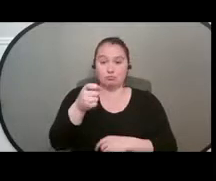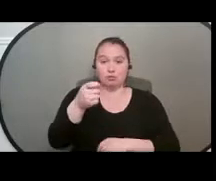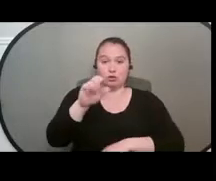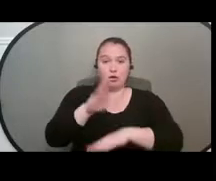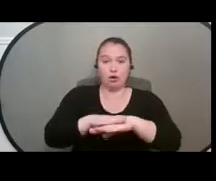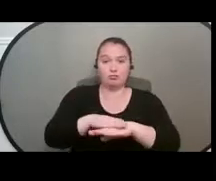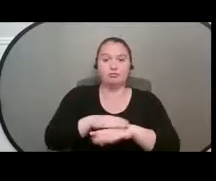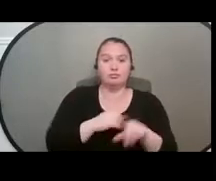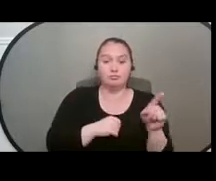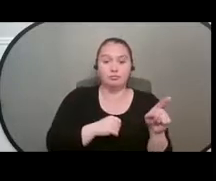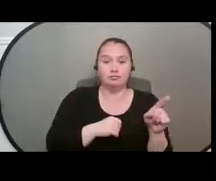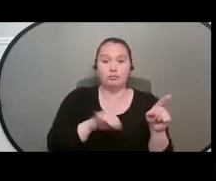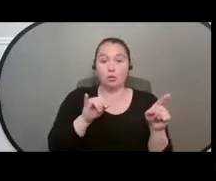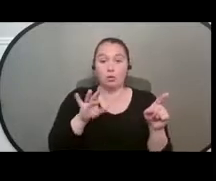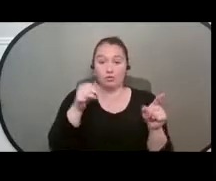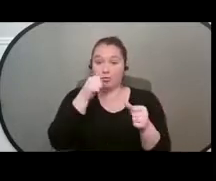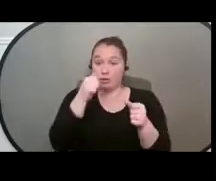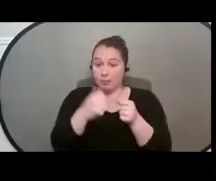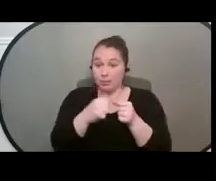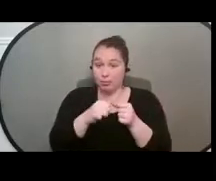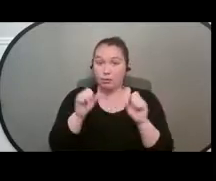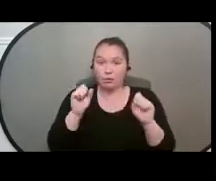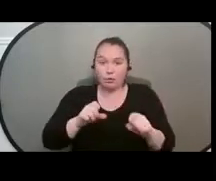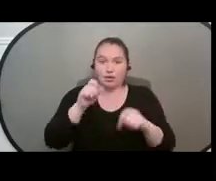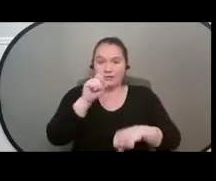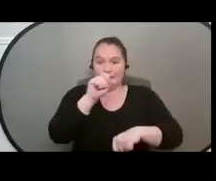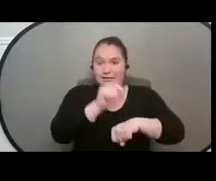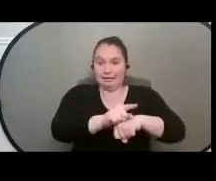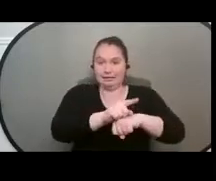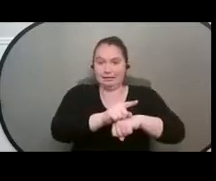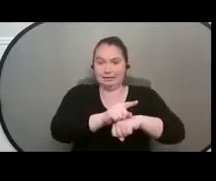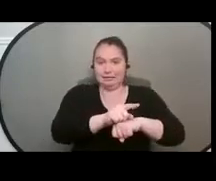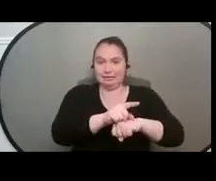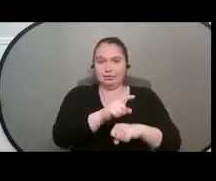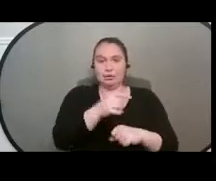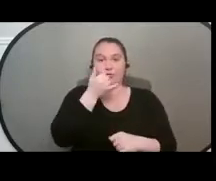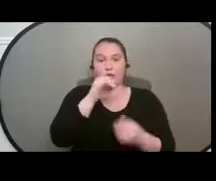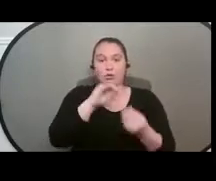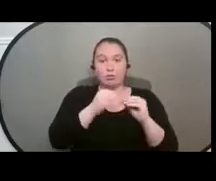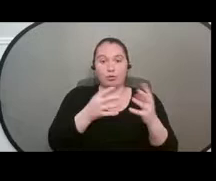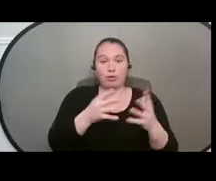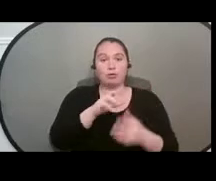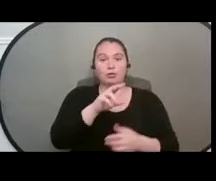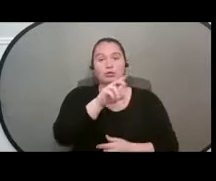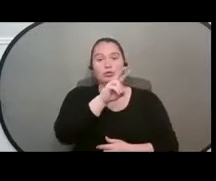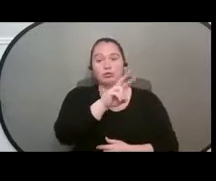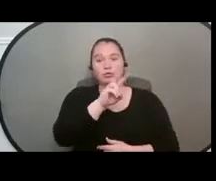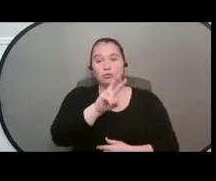you remember, you can text to the phone number 22333.